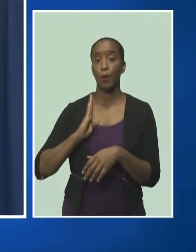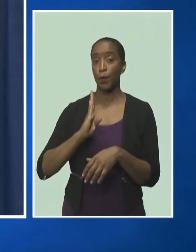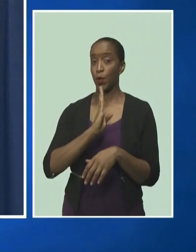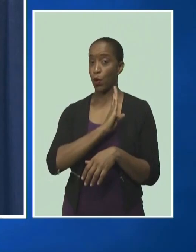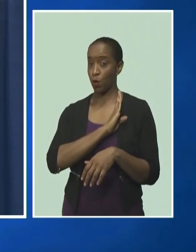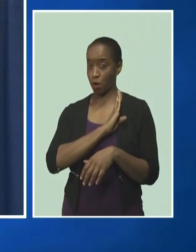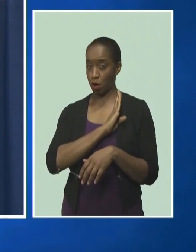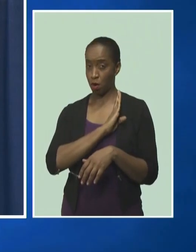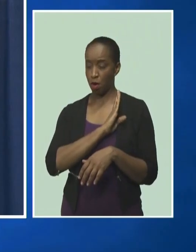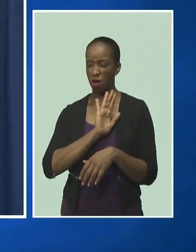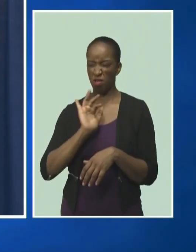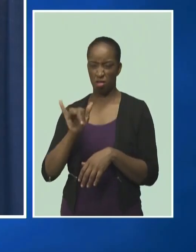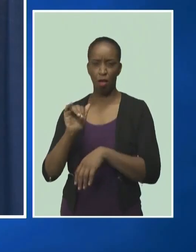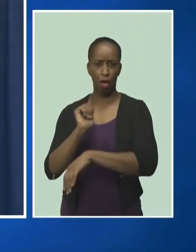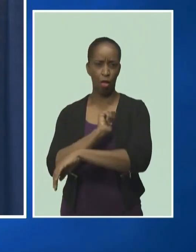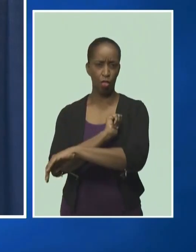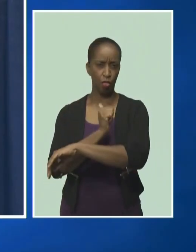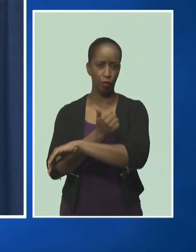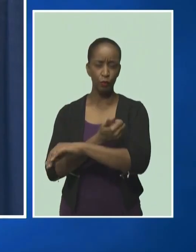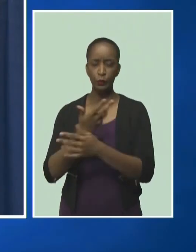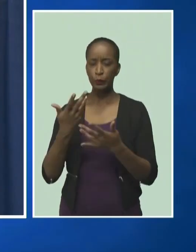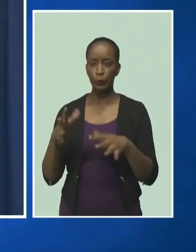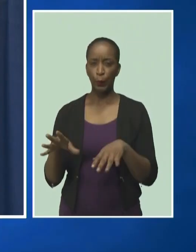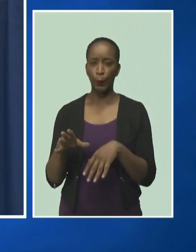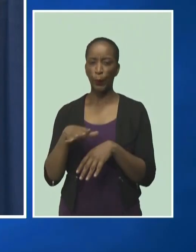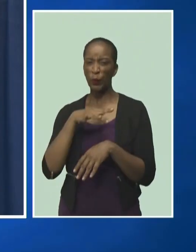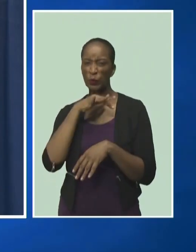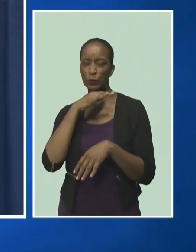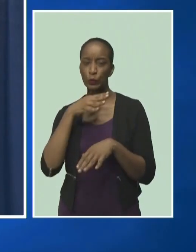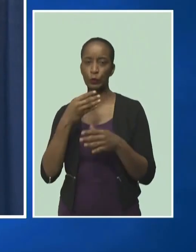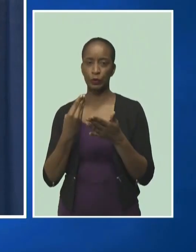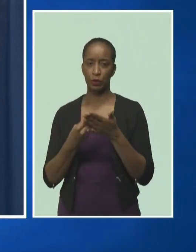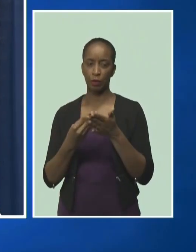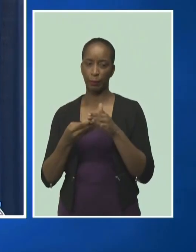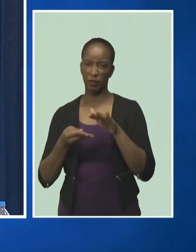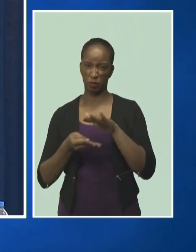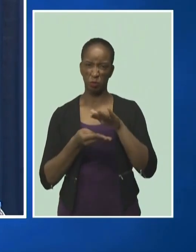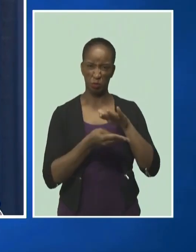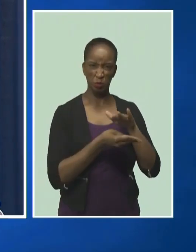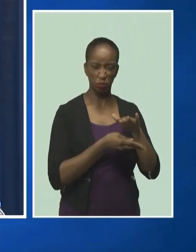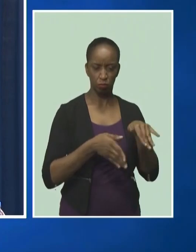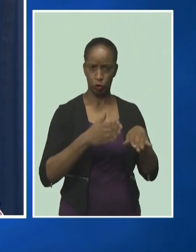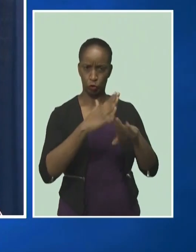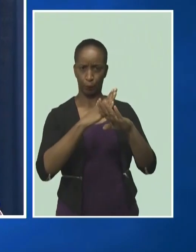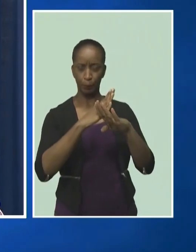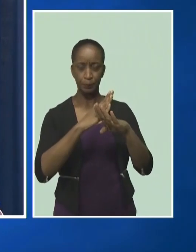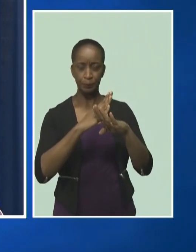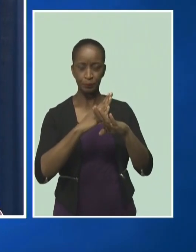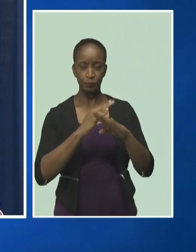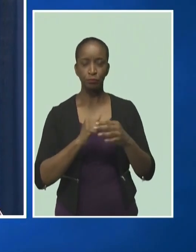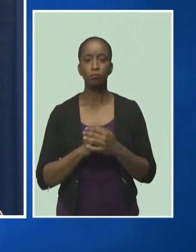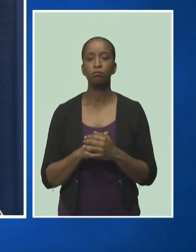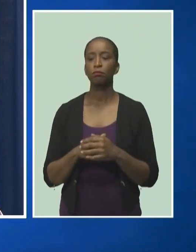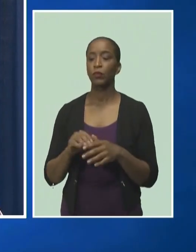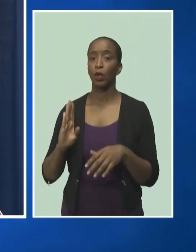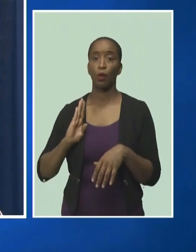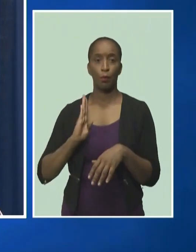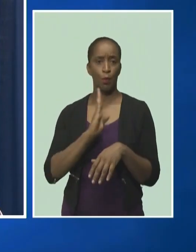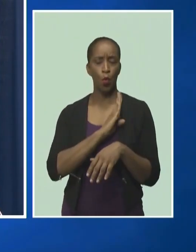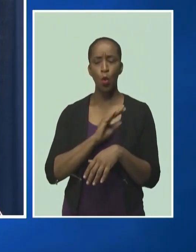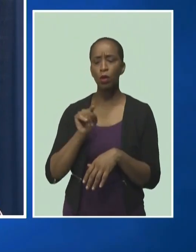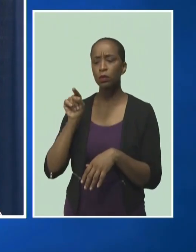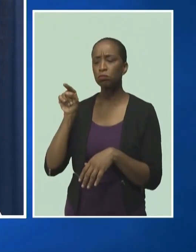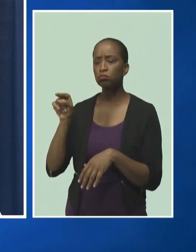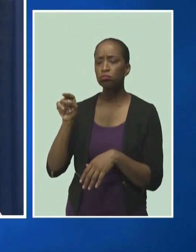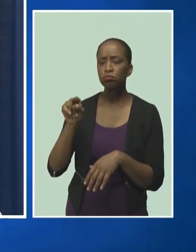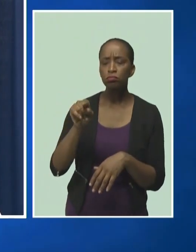Laundering Authority, and this is the supervisory board, and you will just see a breakdown of the members of who actually sit